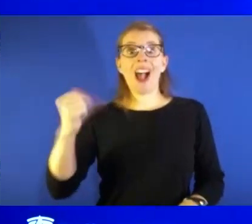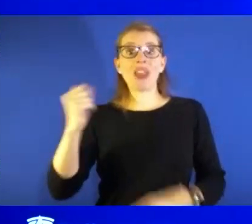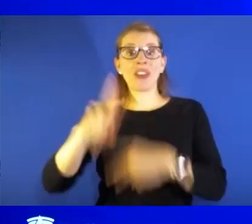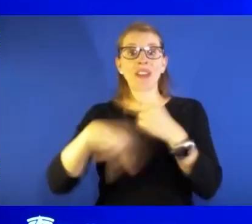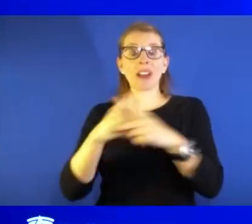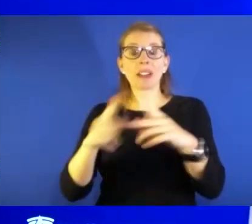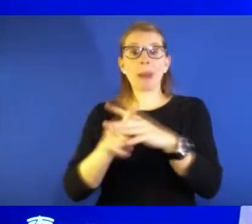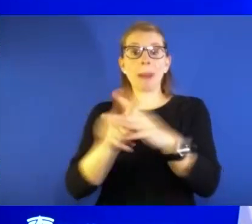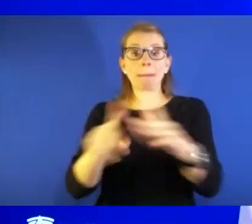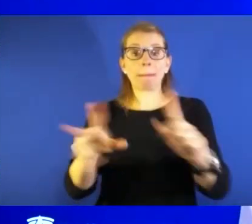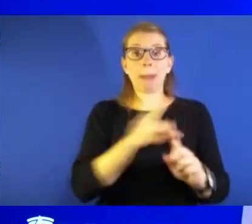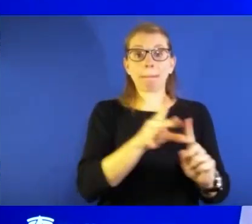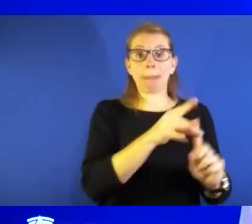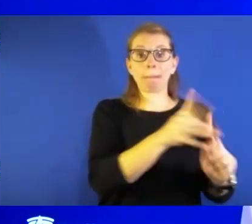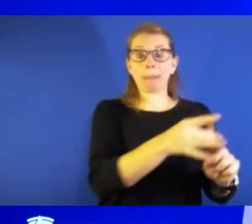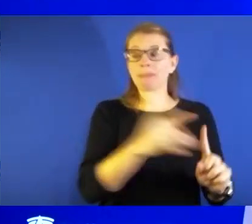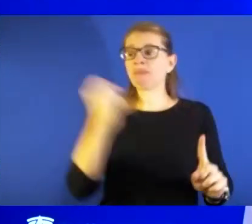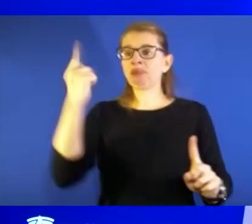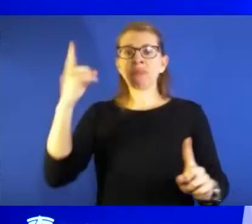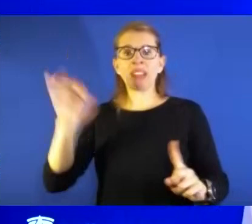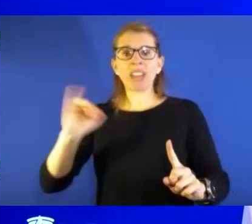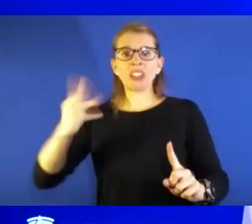just had an infection in the past.